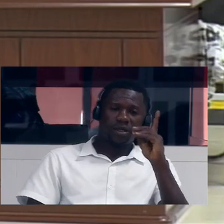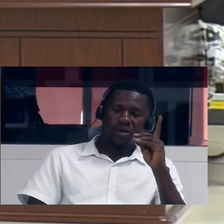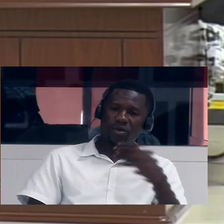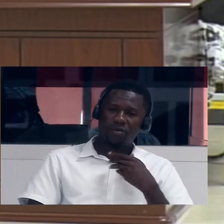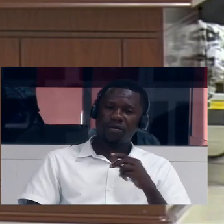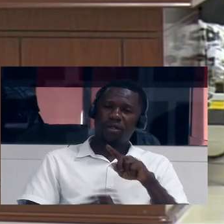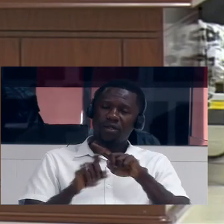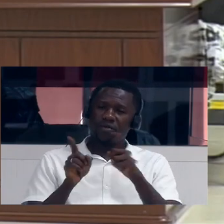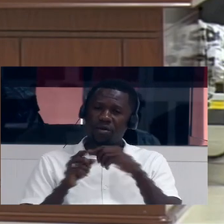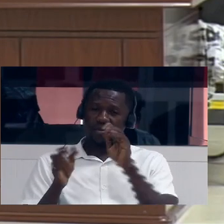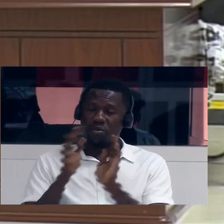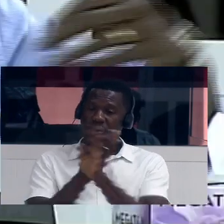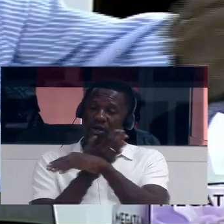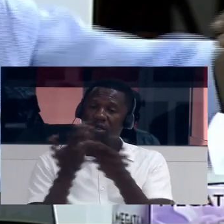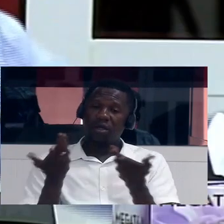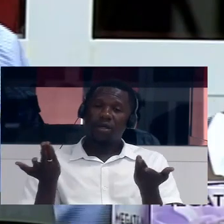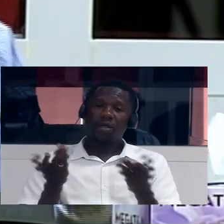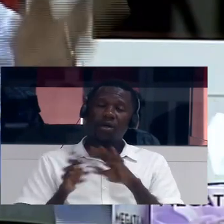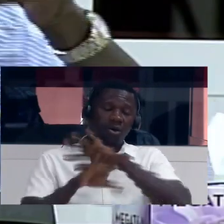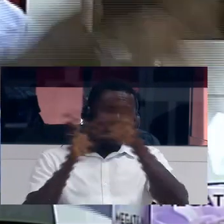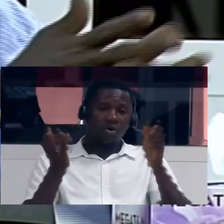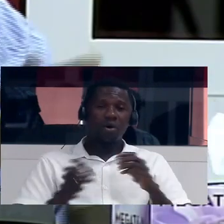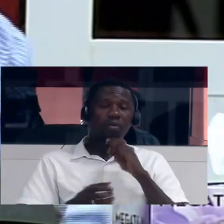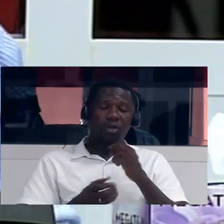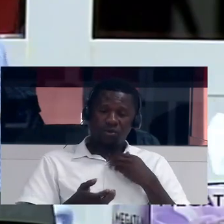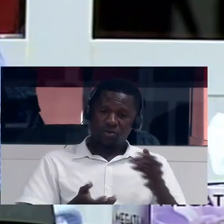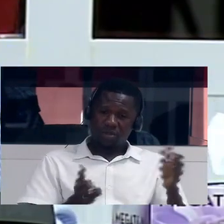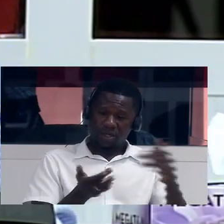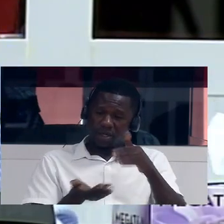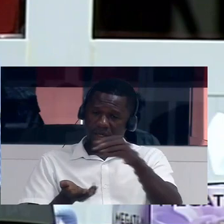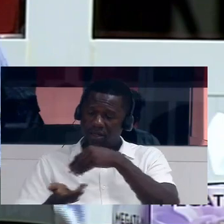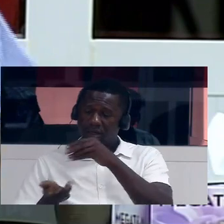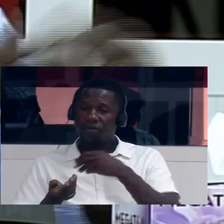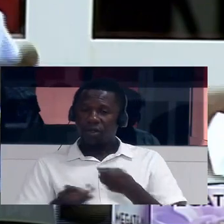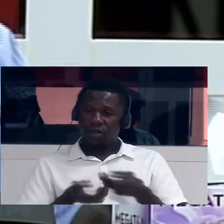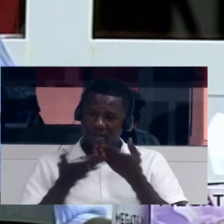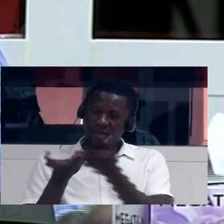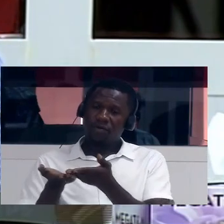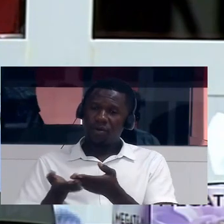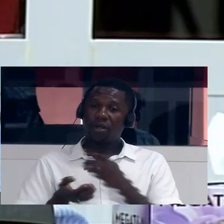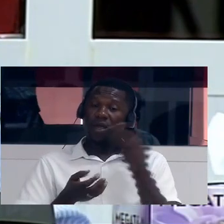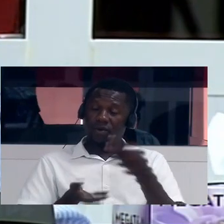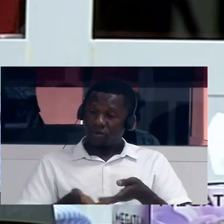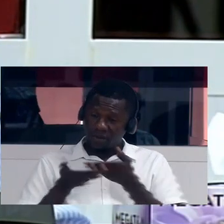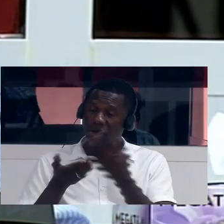you have your DSU. They are all meant to gather information and feed you. If they don't feed you, how do you know?